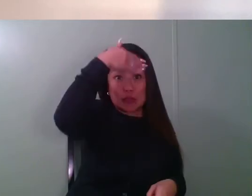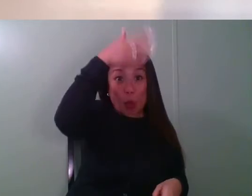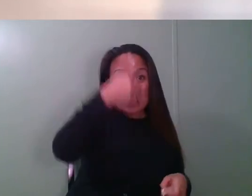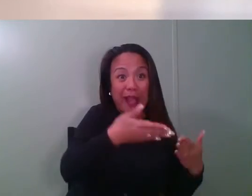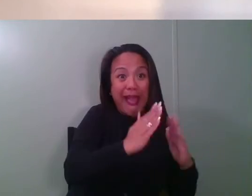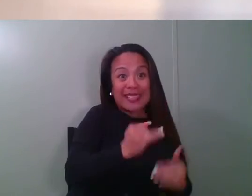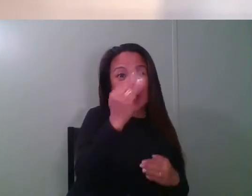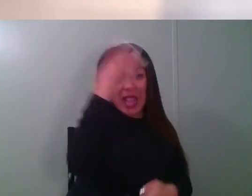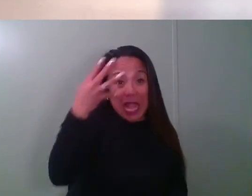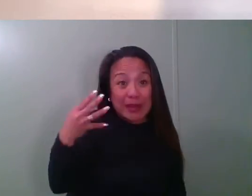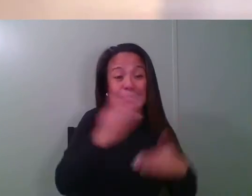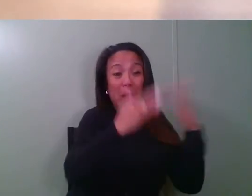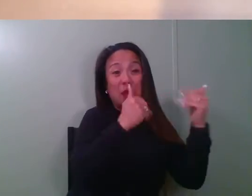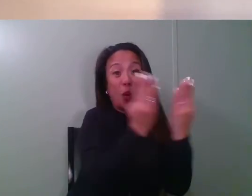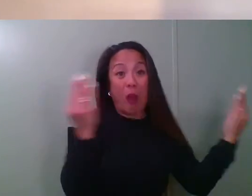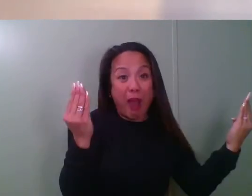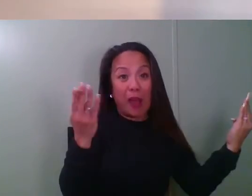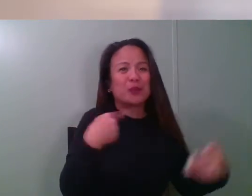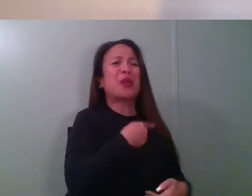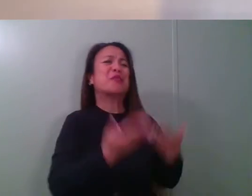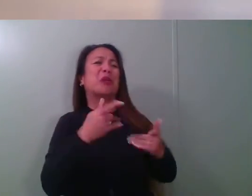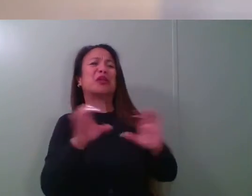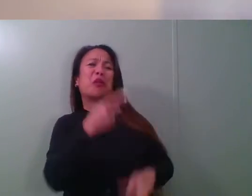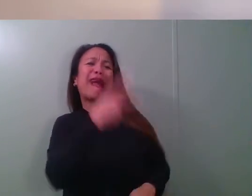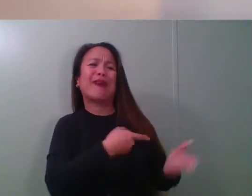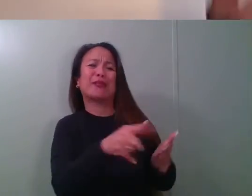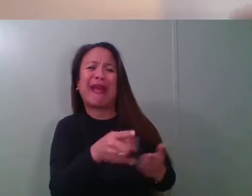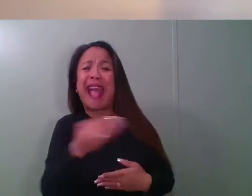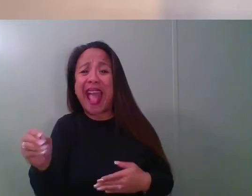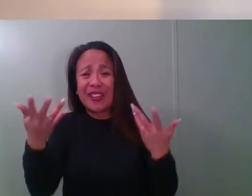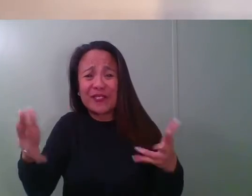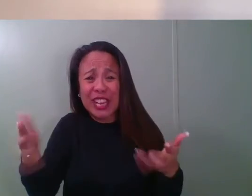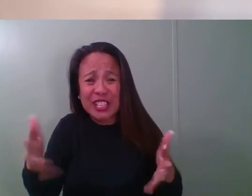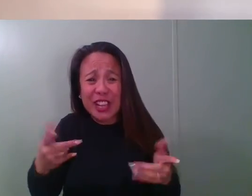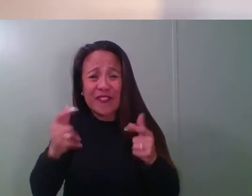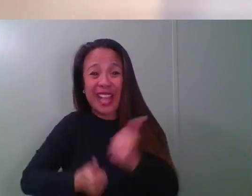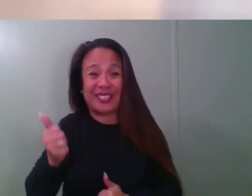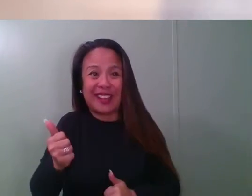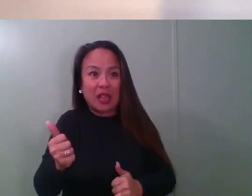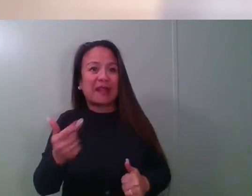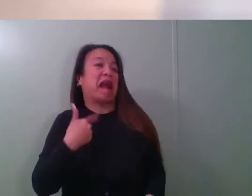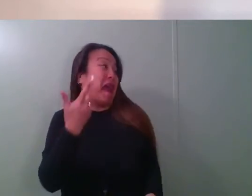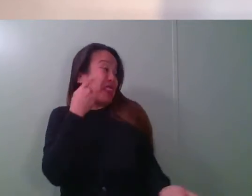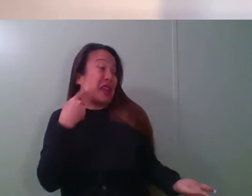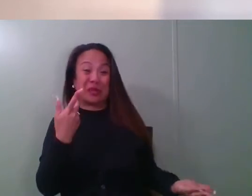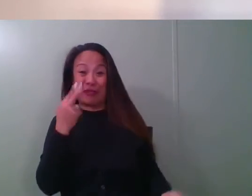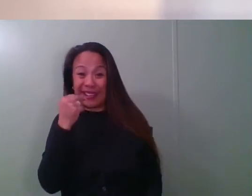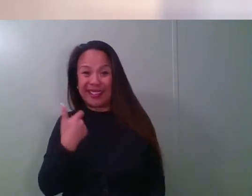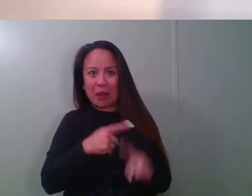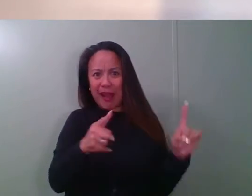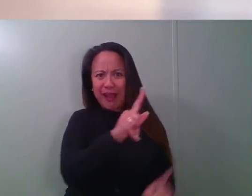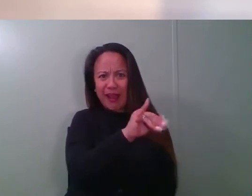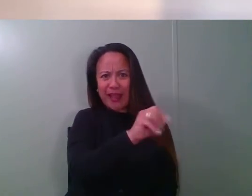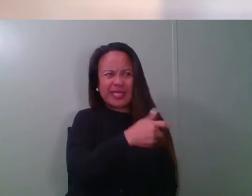build the wall, we'd probably do it for half the pay. And finish it faster. I thought it was funny.